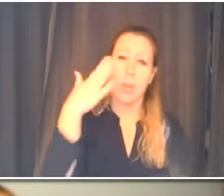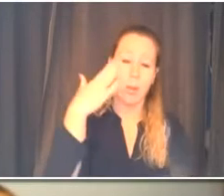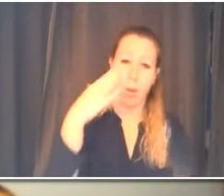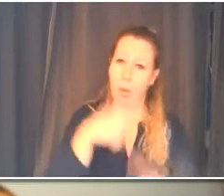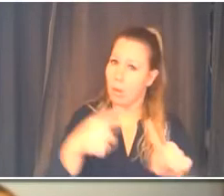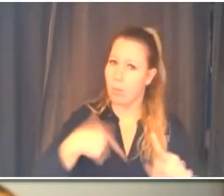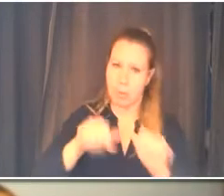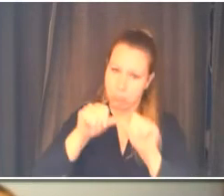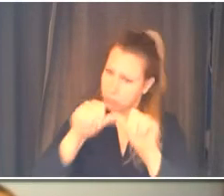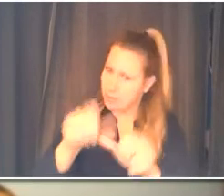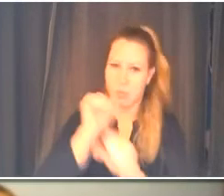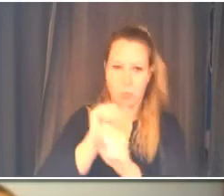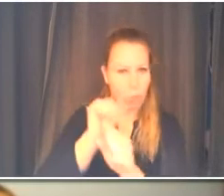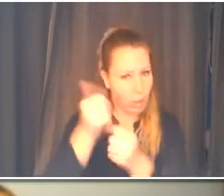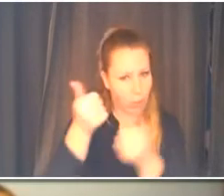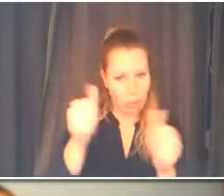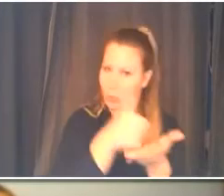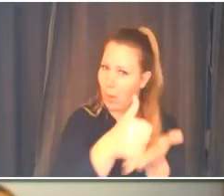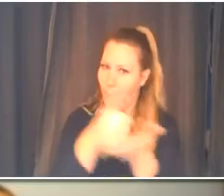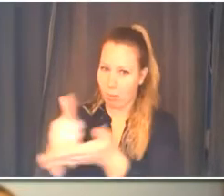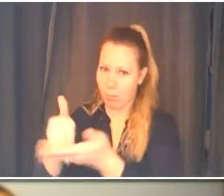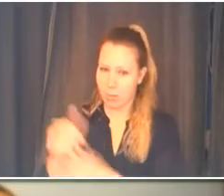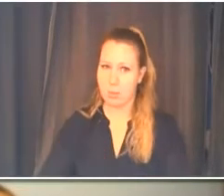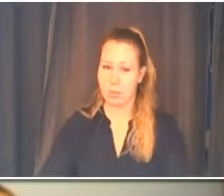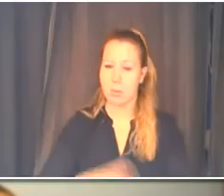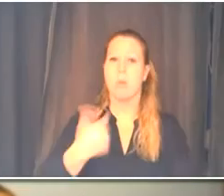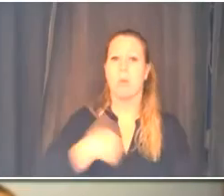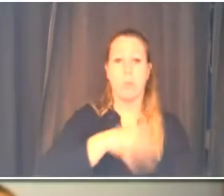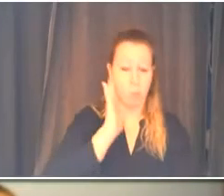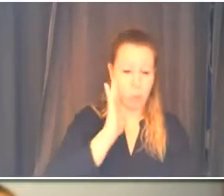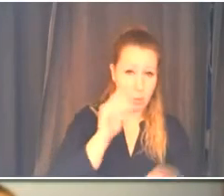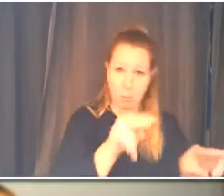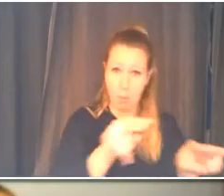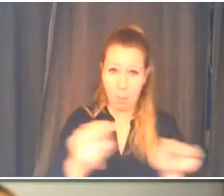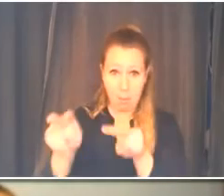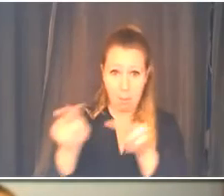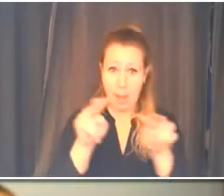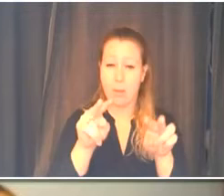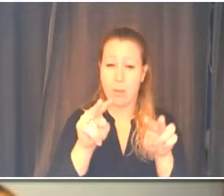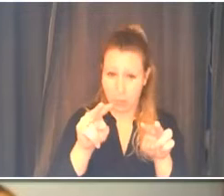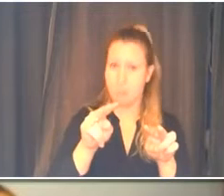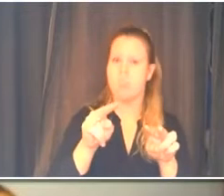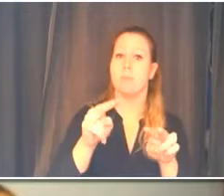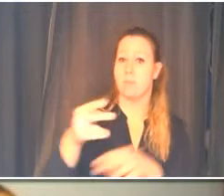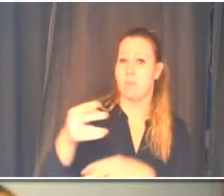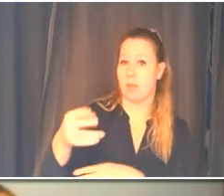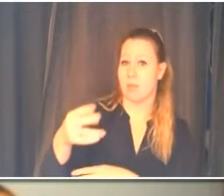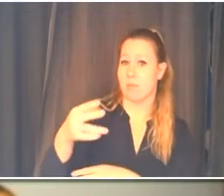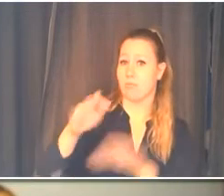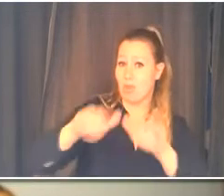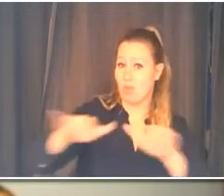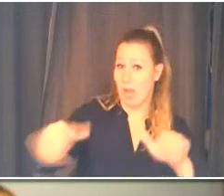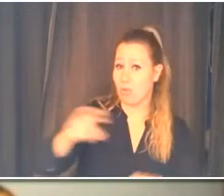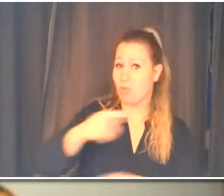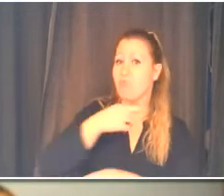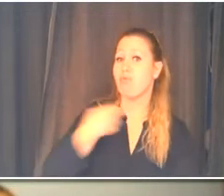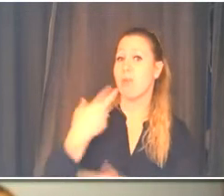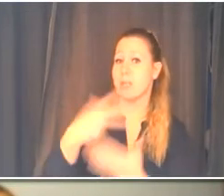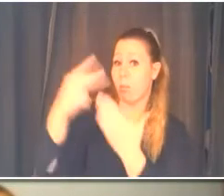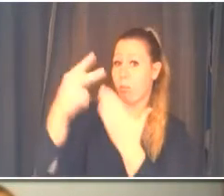homes where domestic violence occurred in front of the children where there have been multiple complaints or where there are elderly individuals